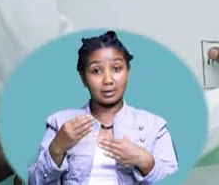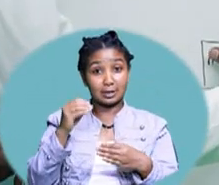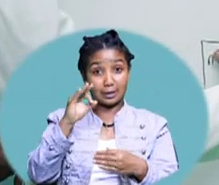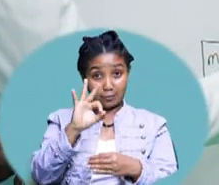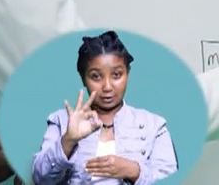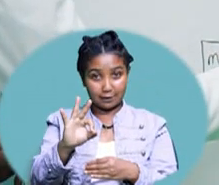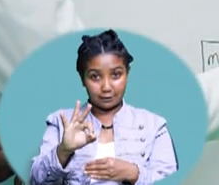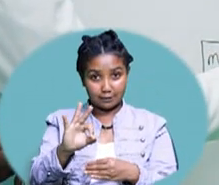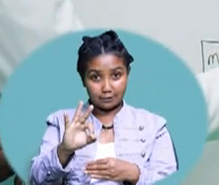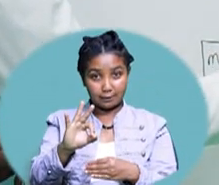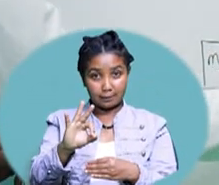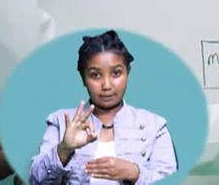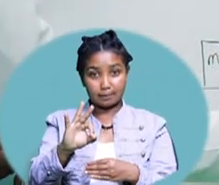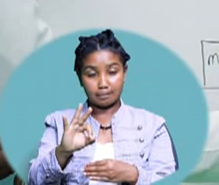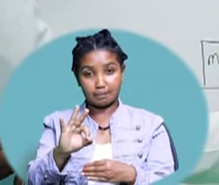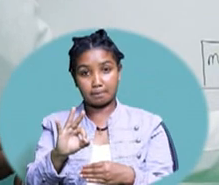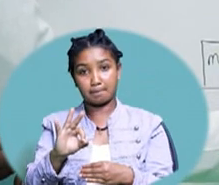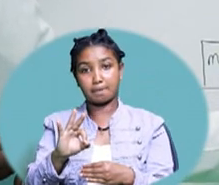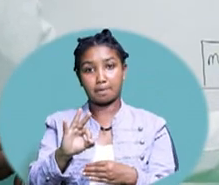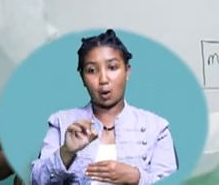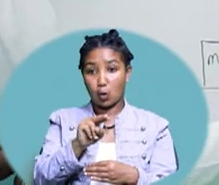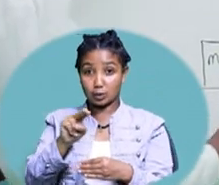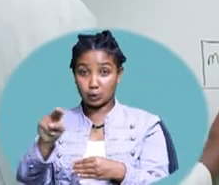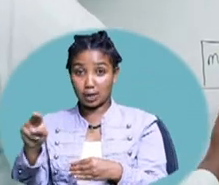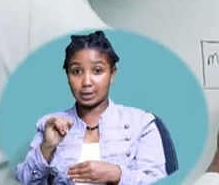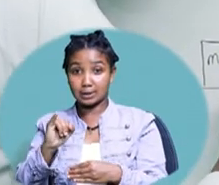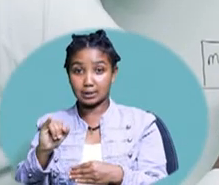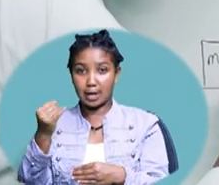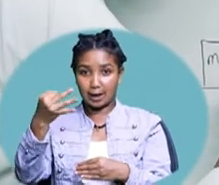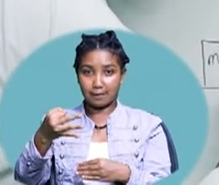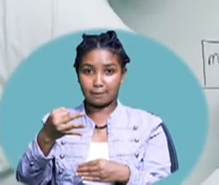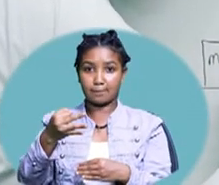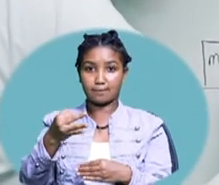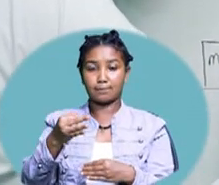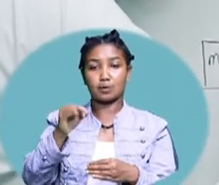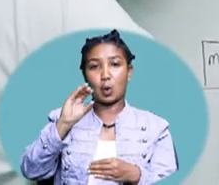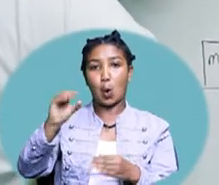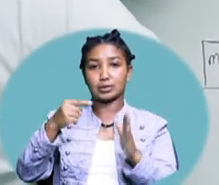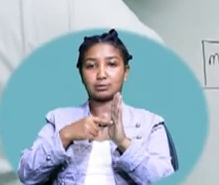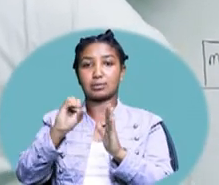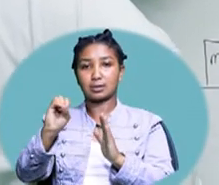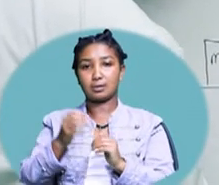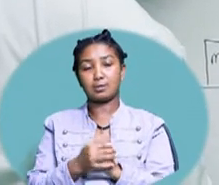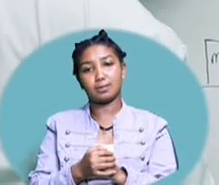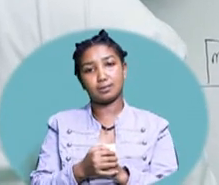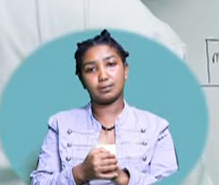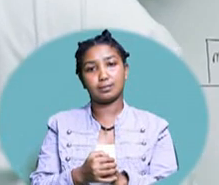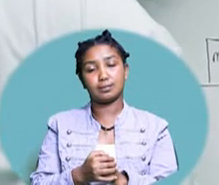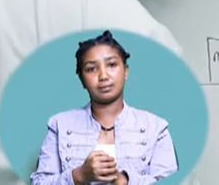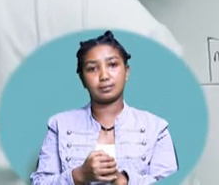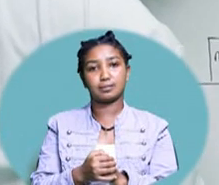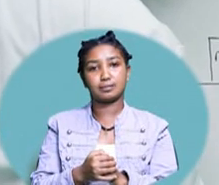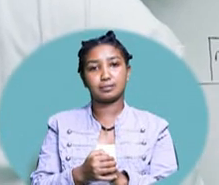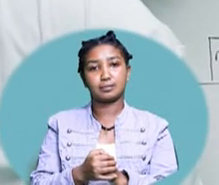force F, and its component along horizontal is F cos theta. The horizontal component of